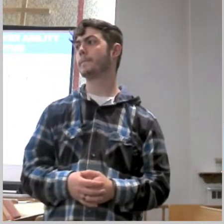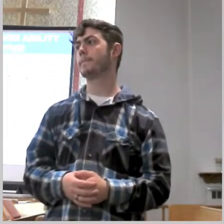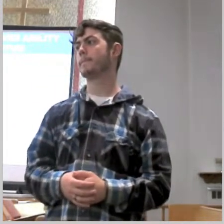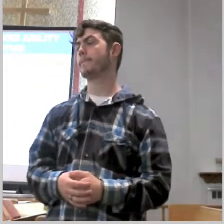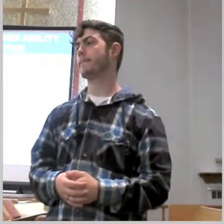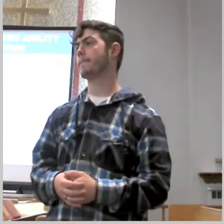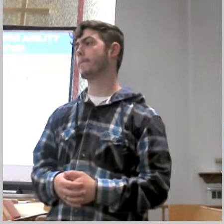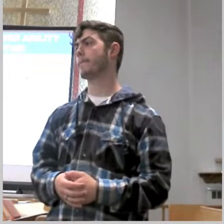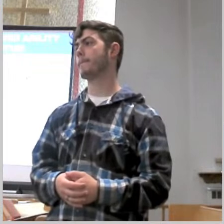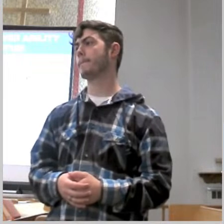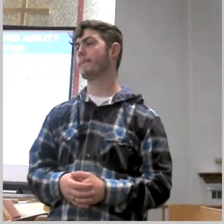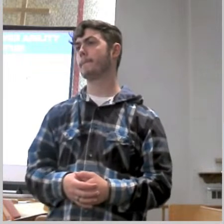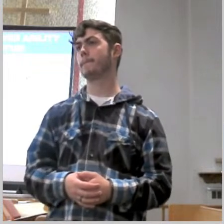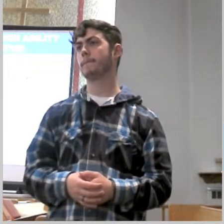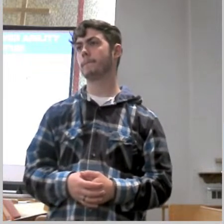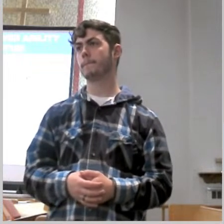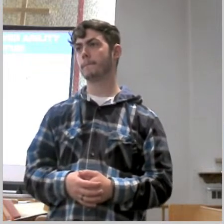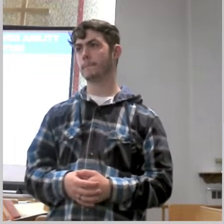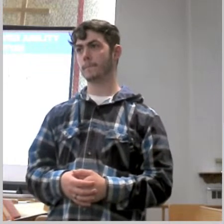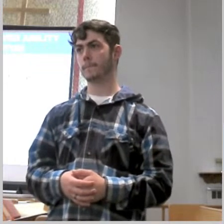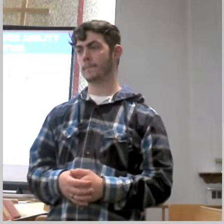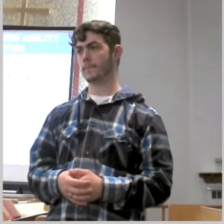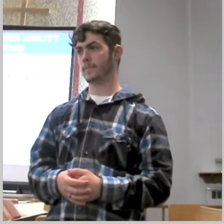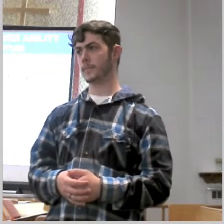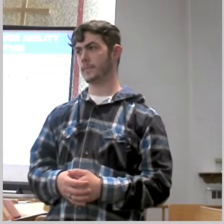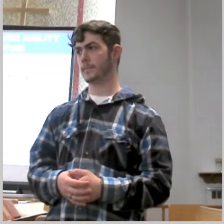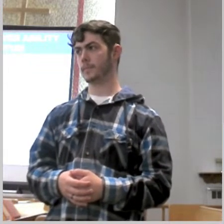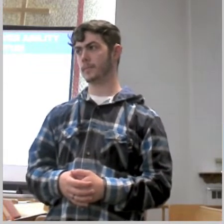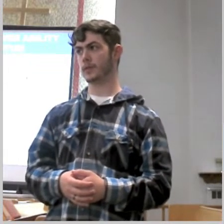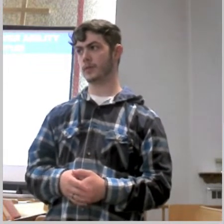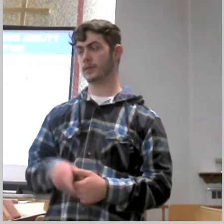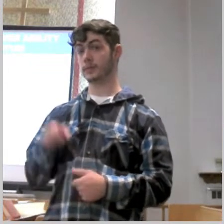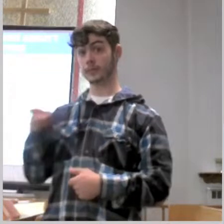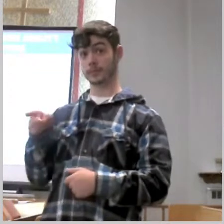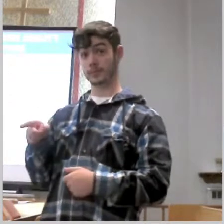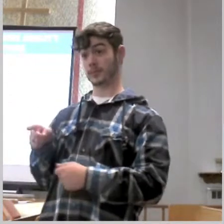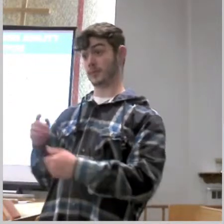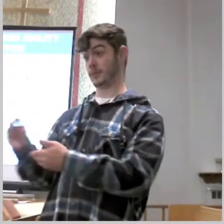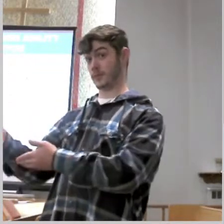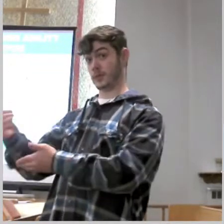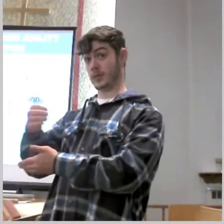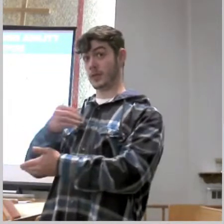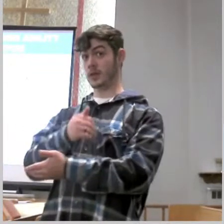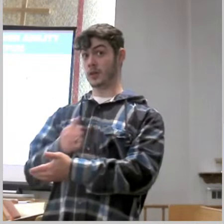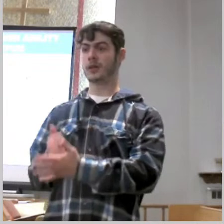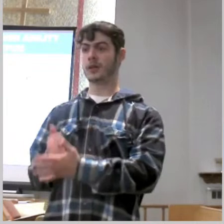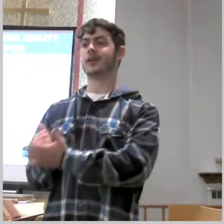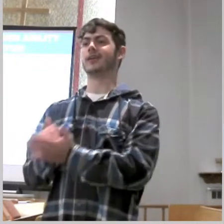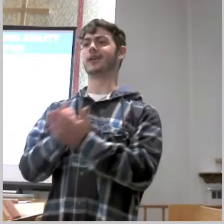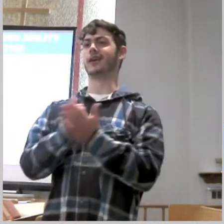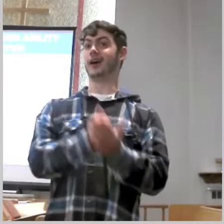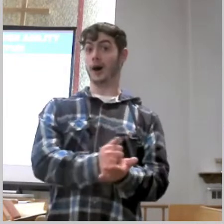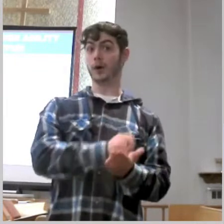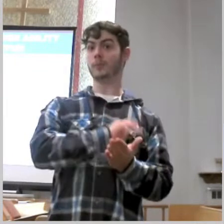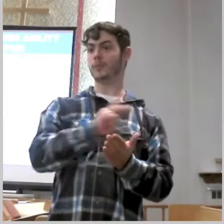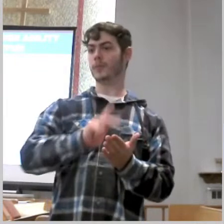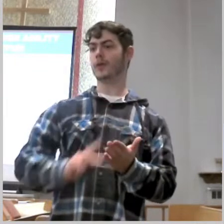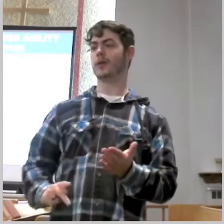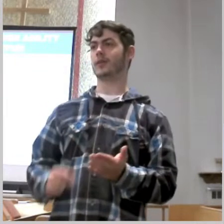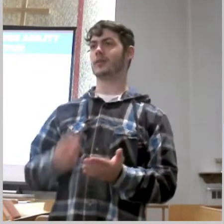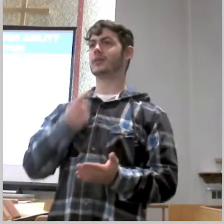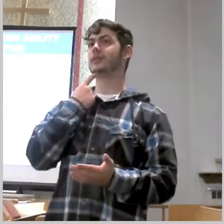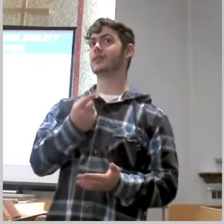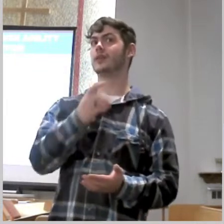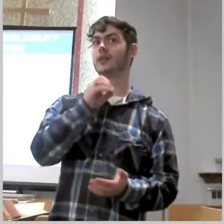way, because as you will see towards the end of this message, this is the momentum that caused Paul to tell the Corinthians, look,